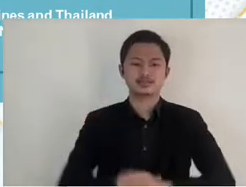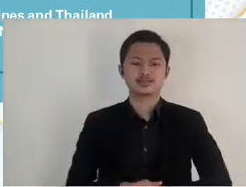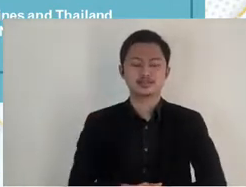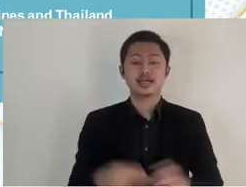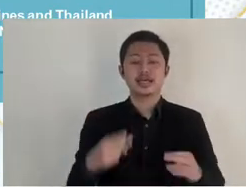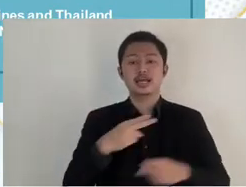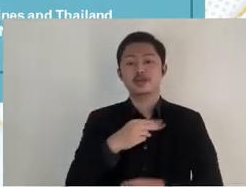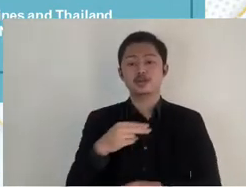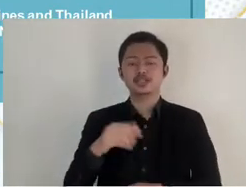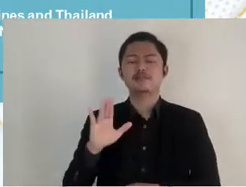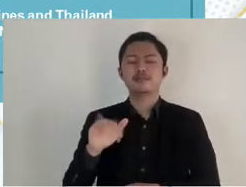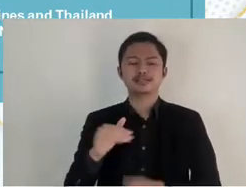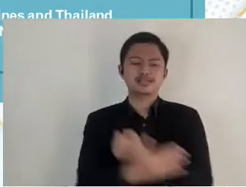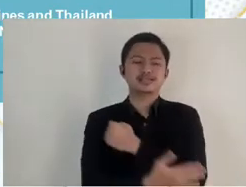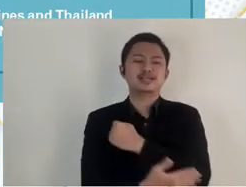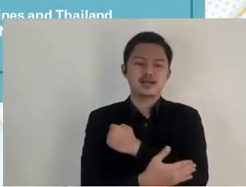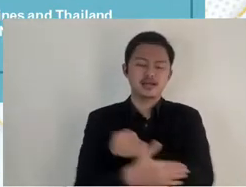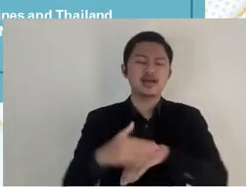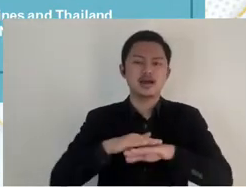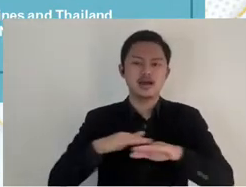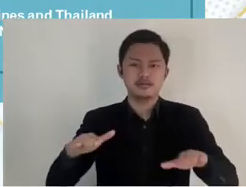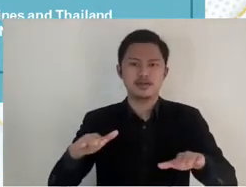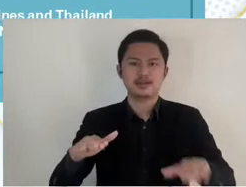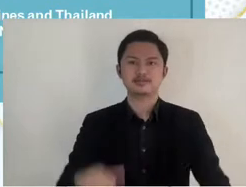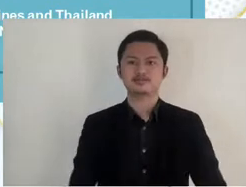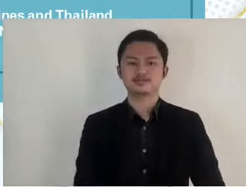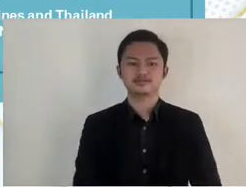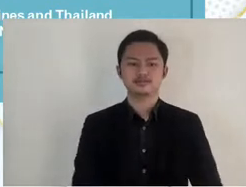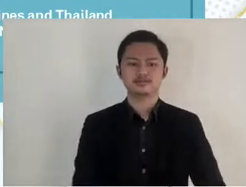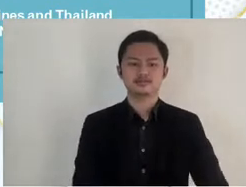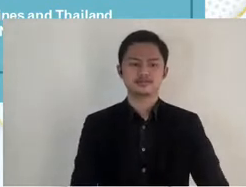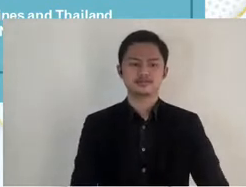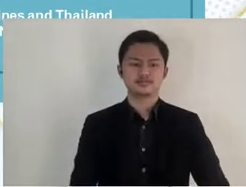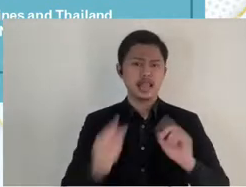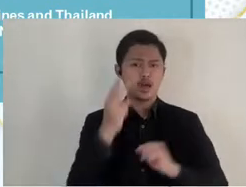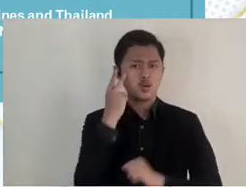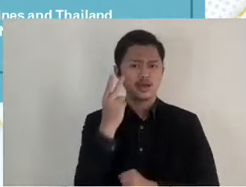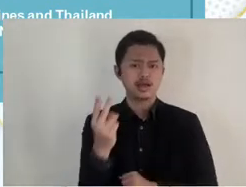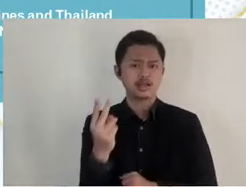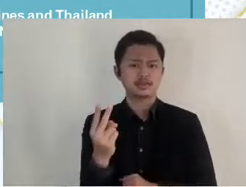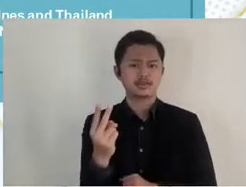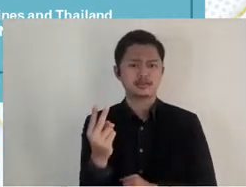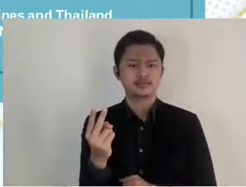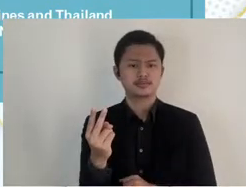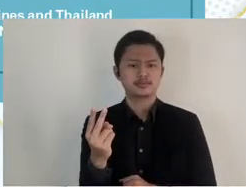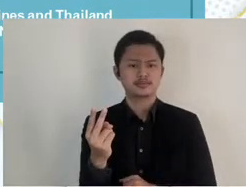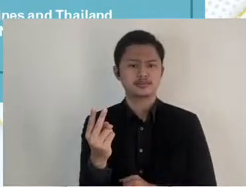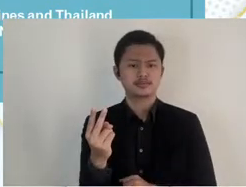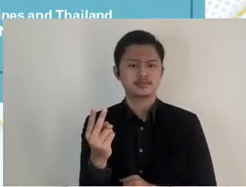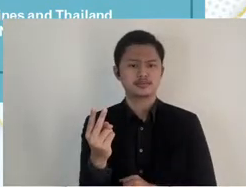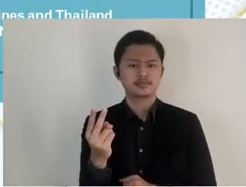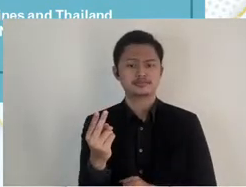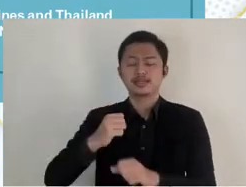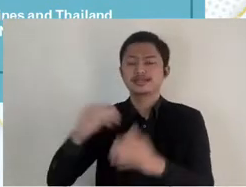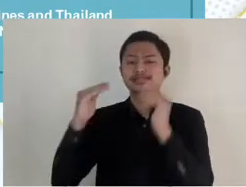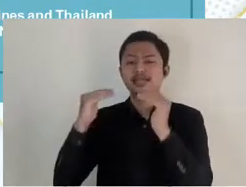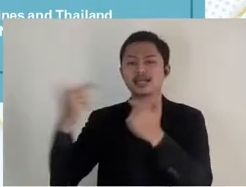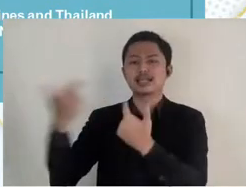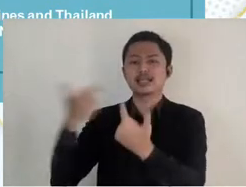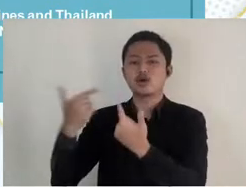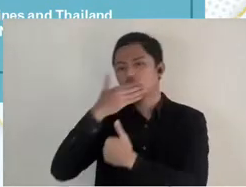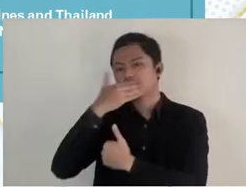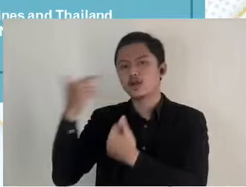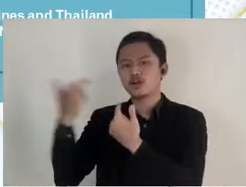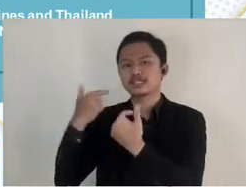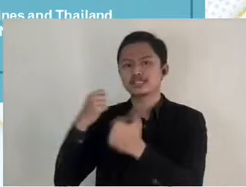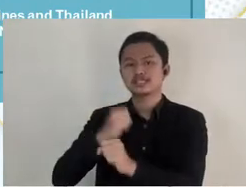a peaceful state. And when we're looking into the Global Terrorism Index, for five, there's